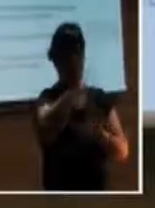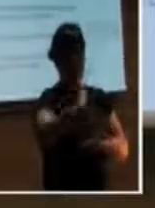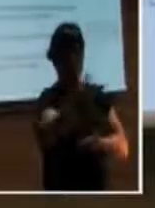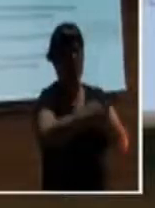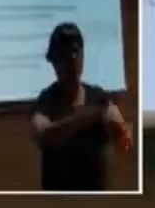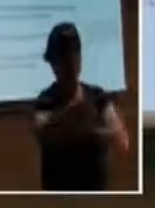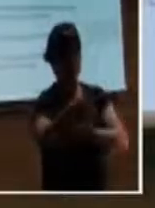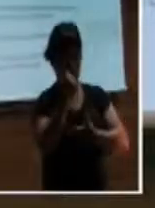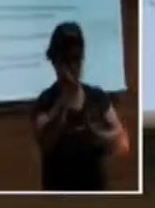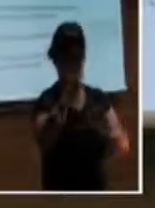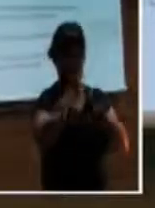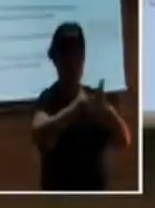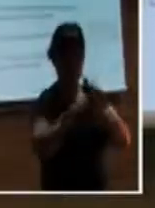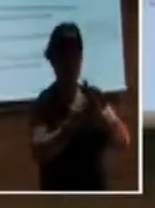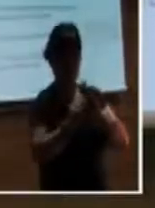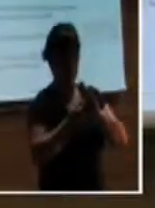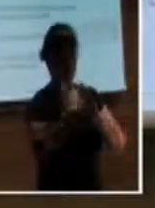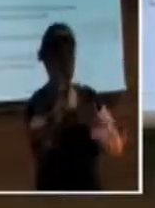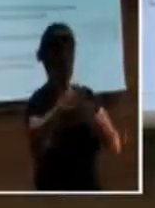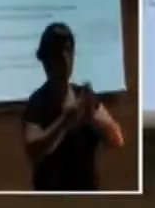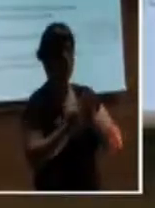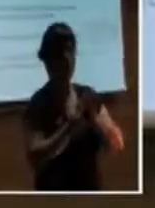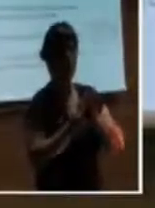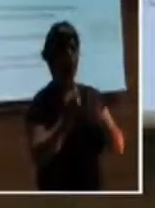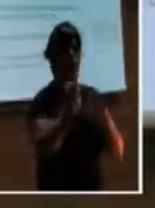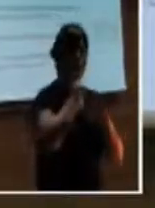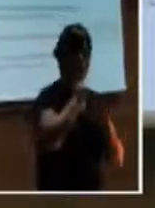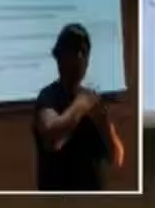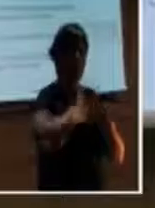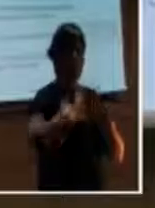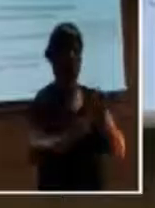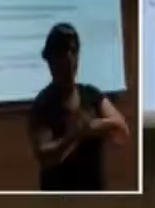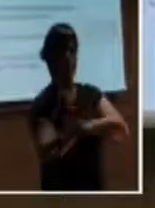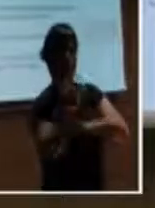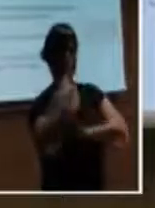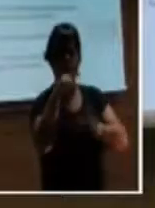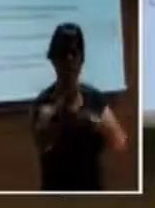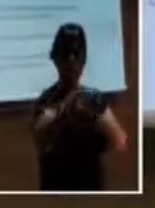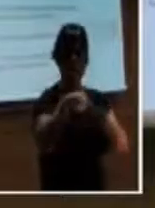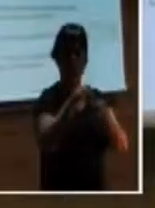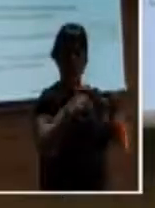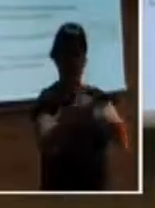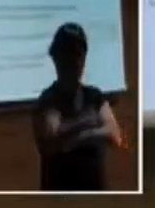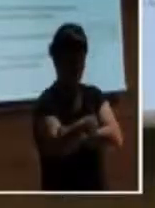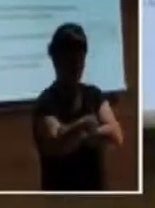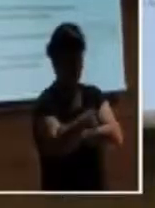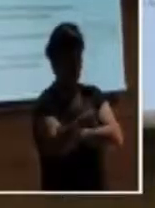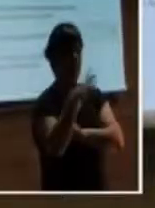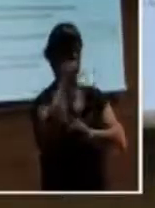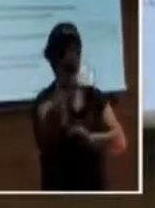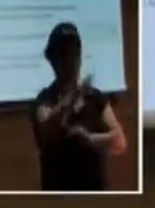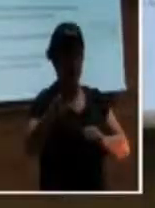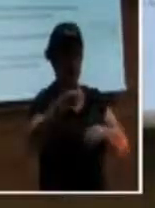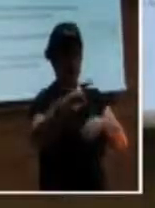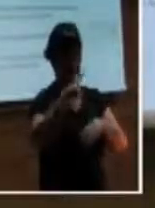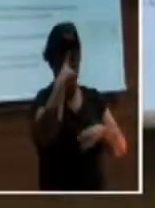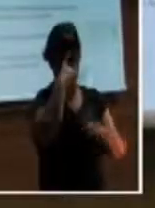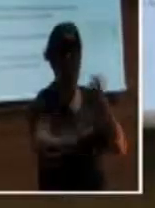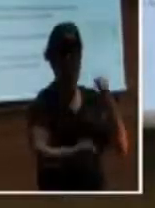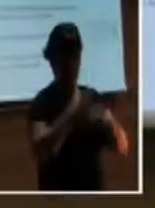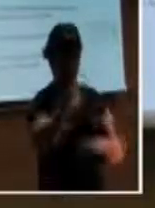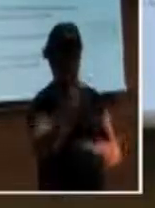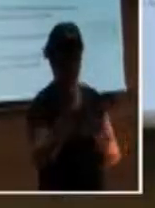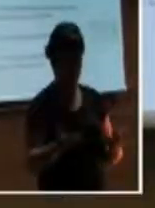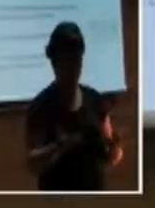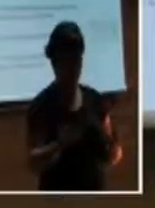that wants to create a friendly environment for people with dementia. We provide the knowledge, the know-how, the training, and